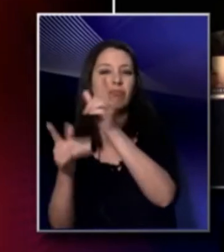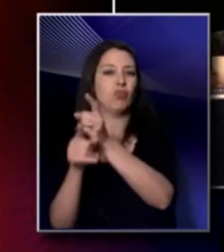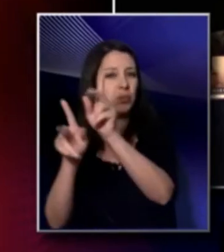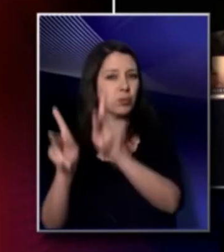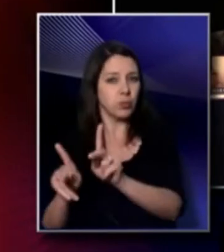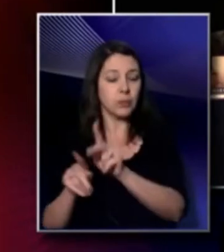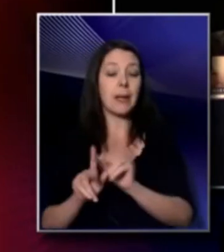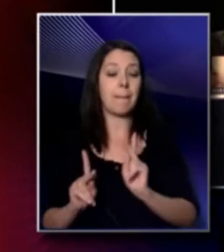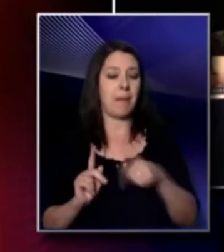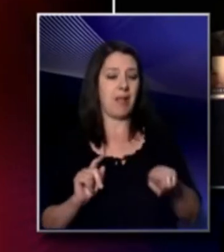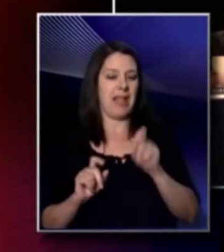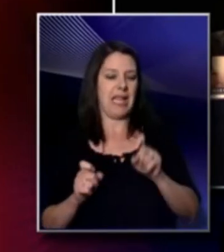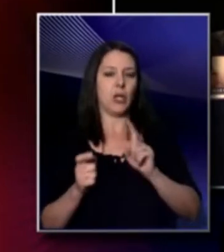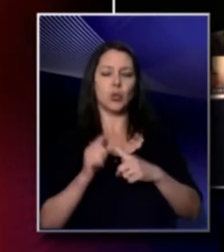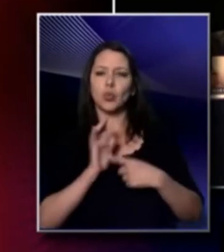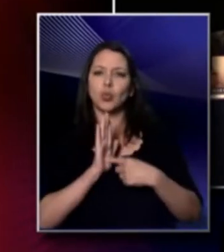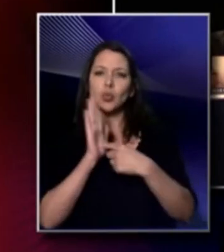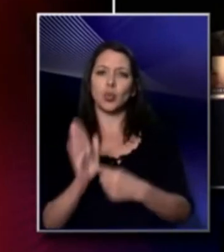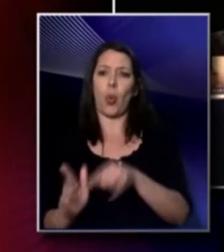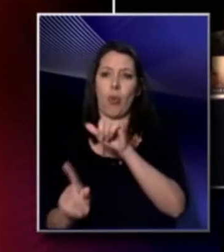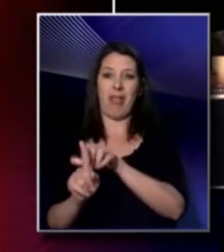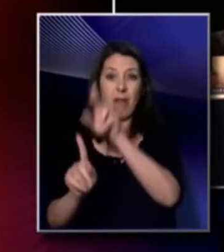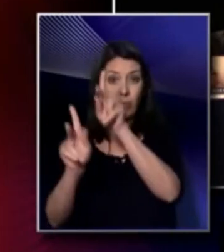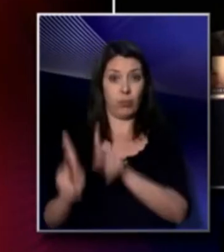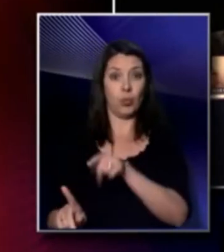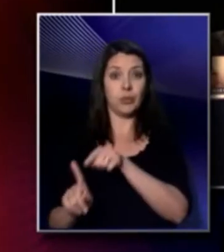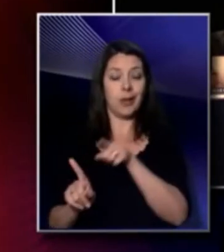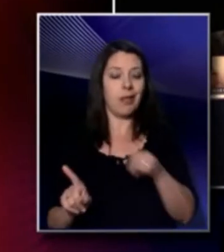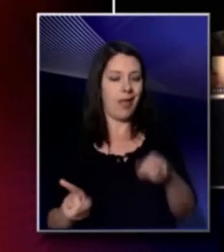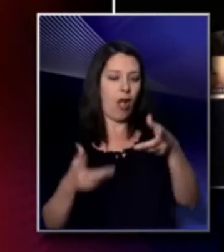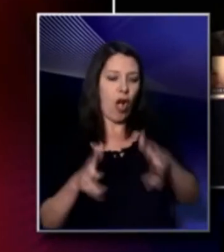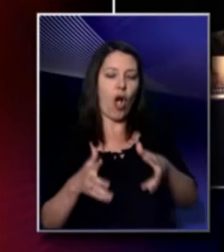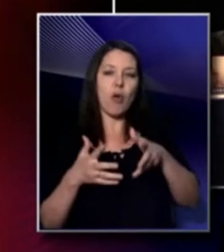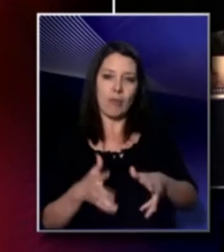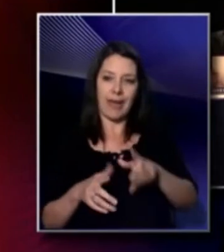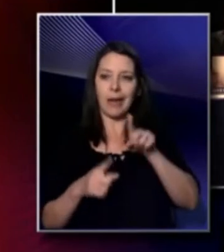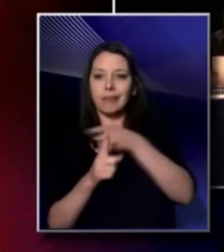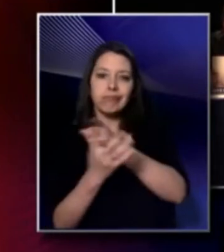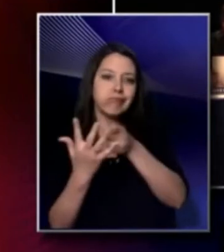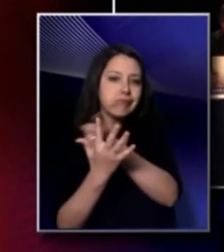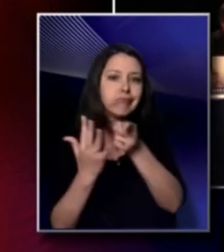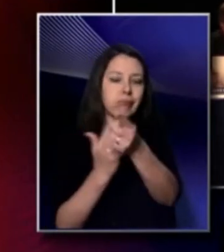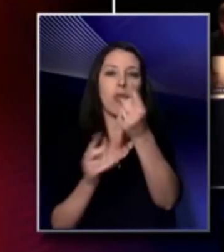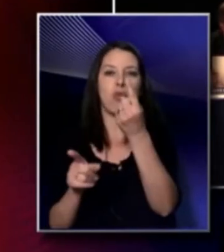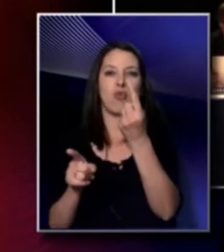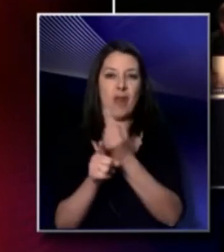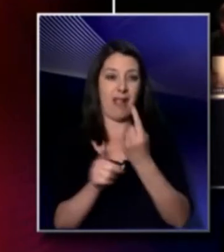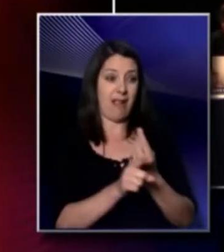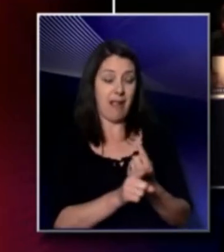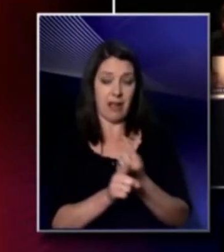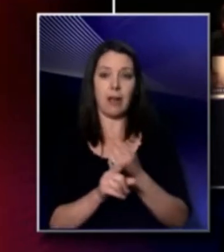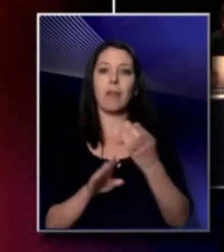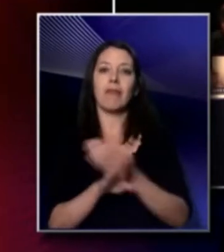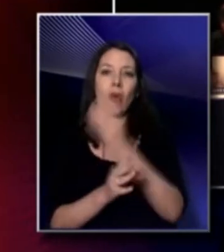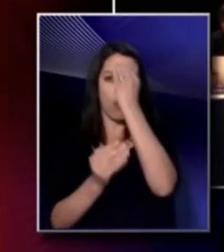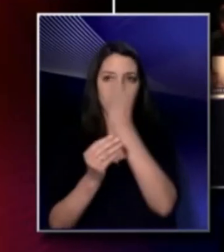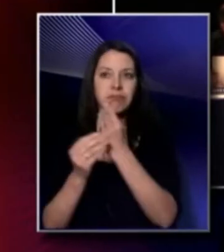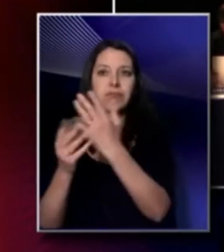will need to demonstrate to the ombudsman that they actually have already gone through those appropriate channels before bringing things to the